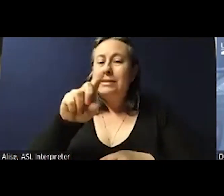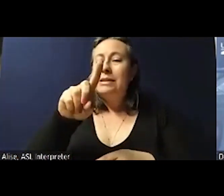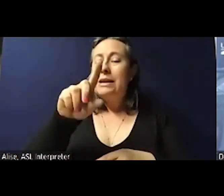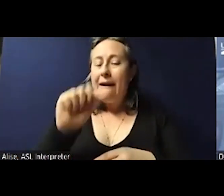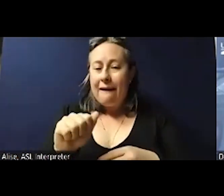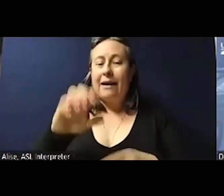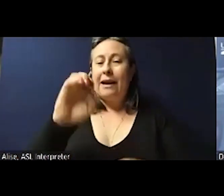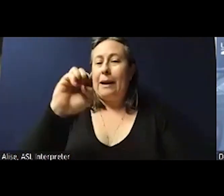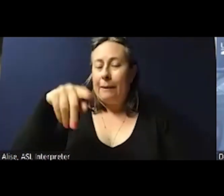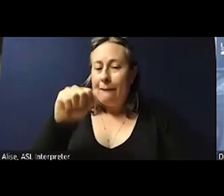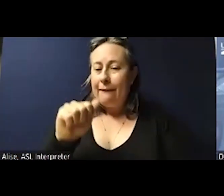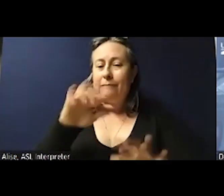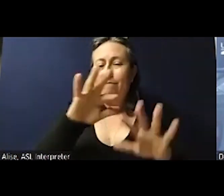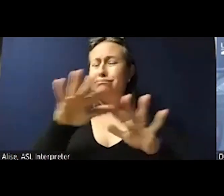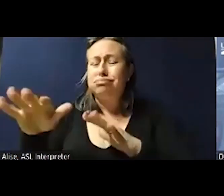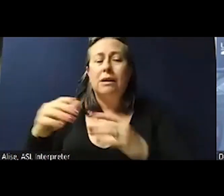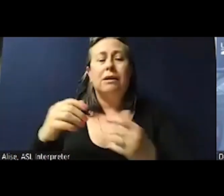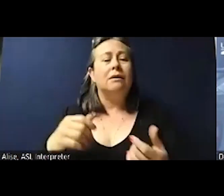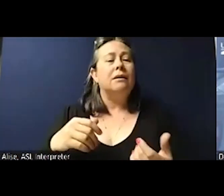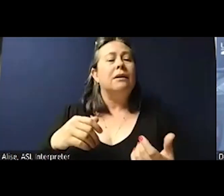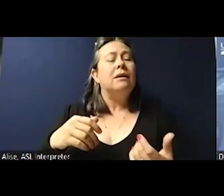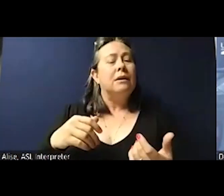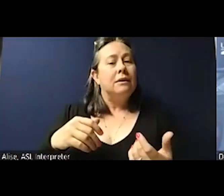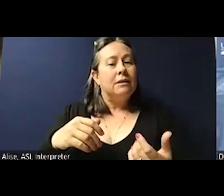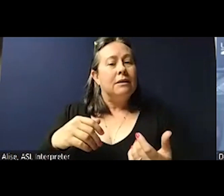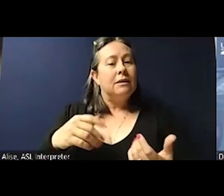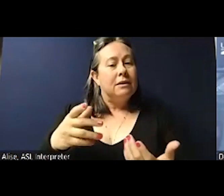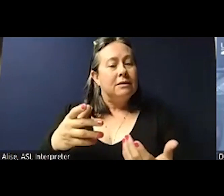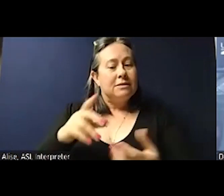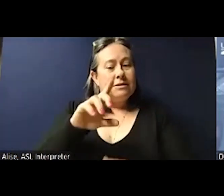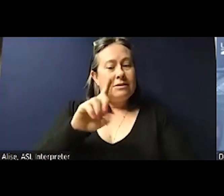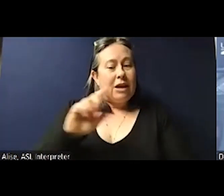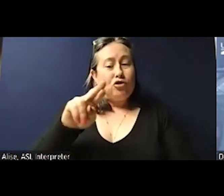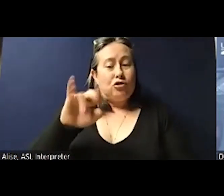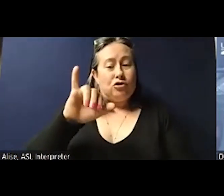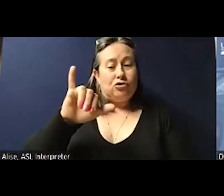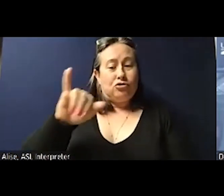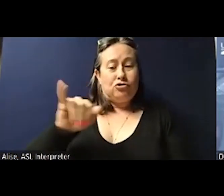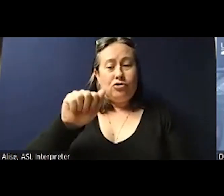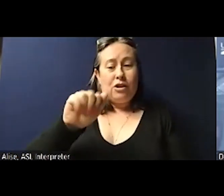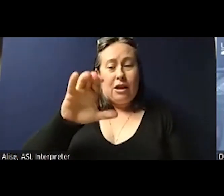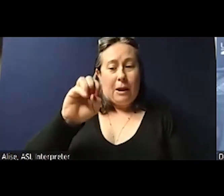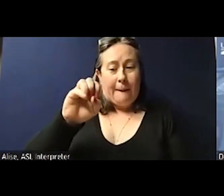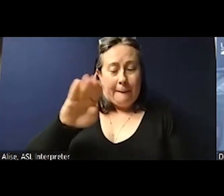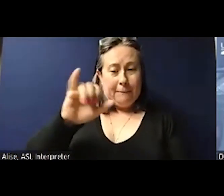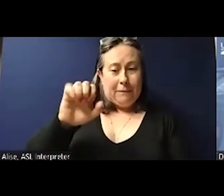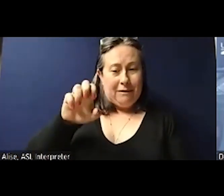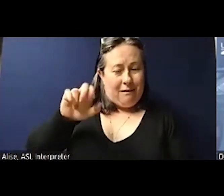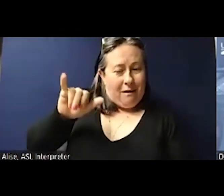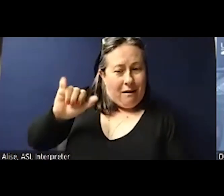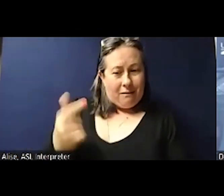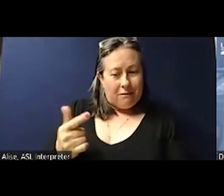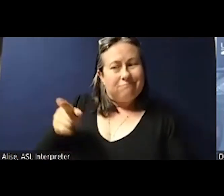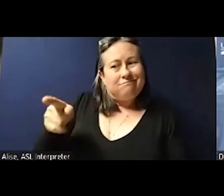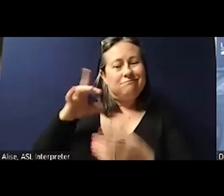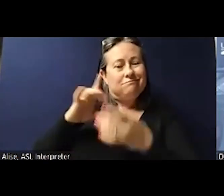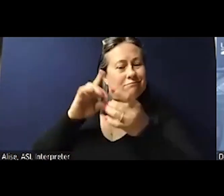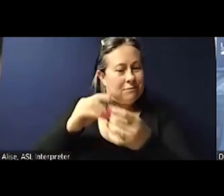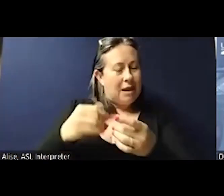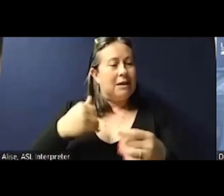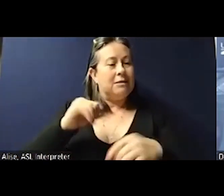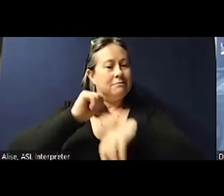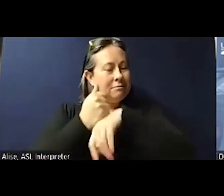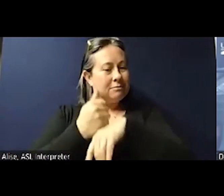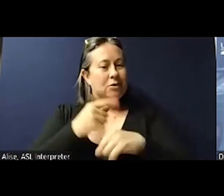Agriculture. As Dr. Jacobs-Young laid out, they set out priority actions across screening and